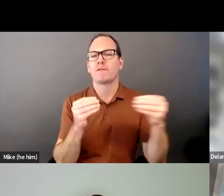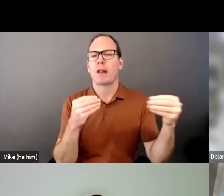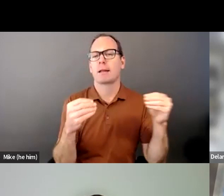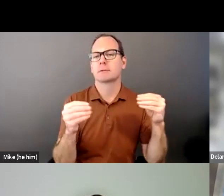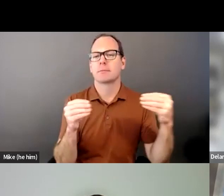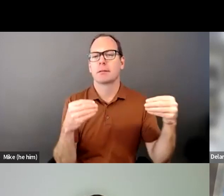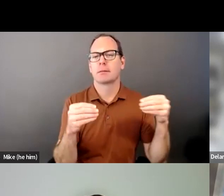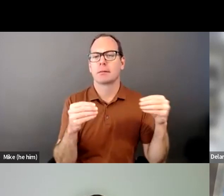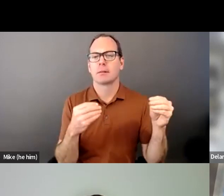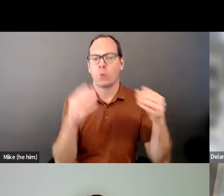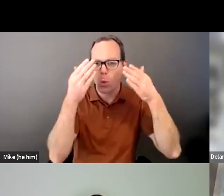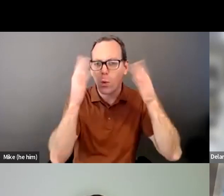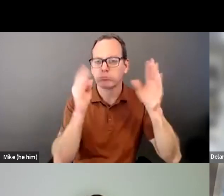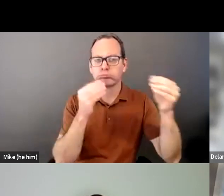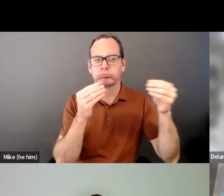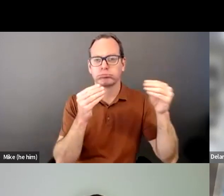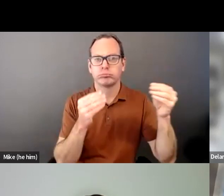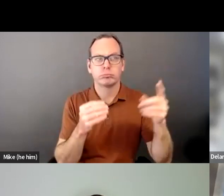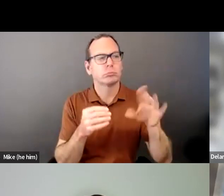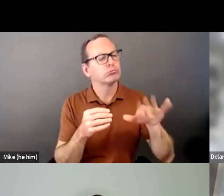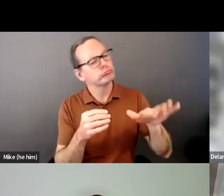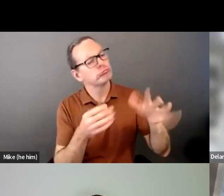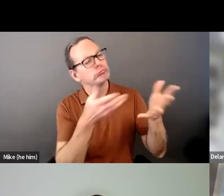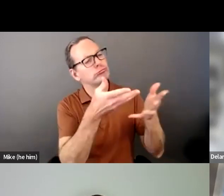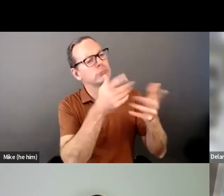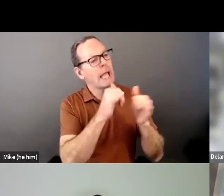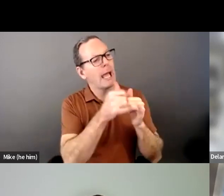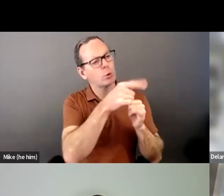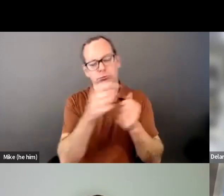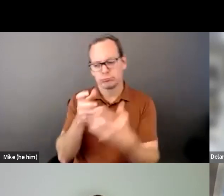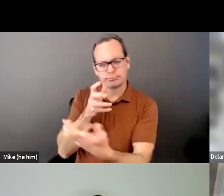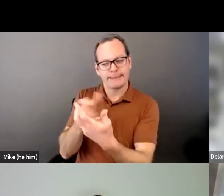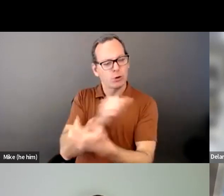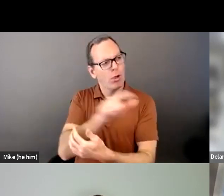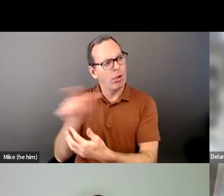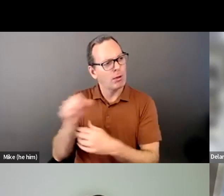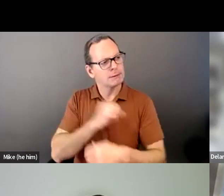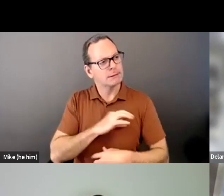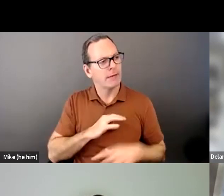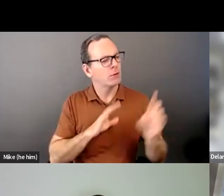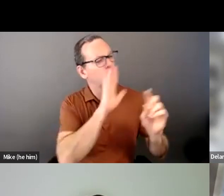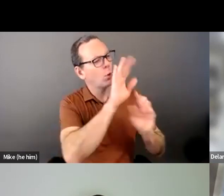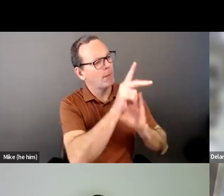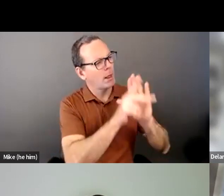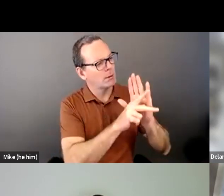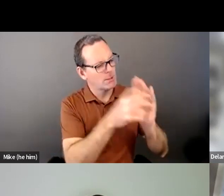going to meet the needs of all employees, potential employees, how flexible are your policies?